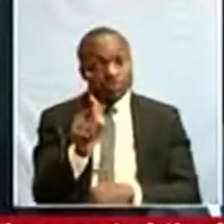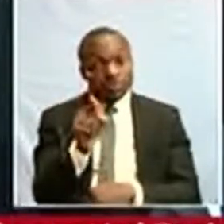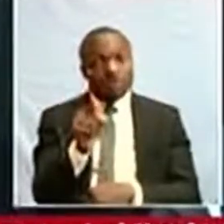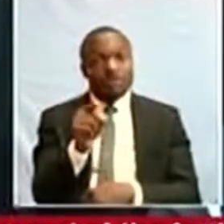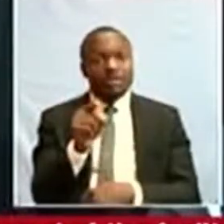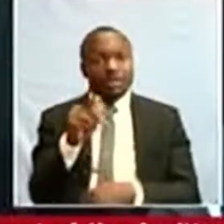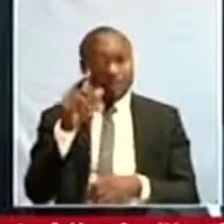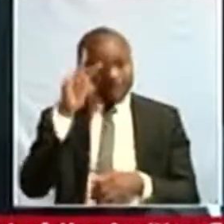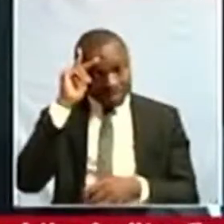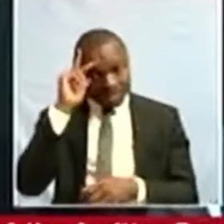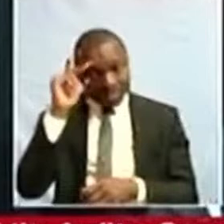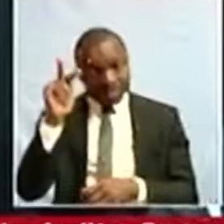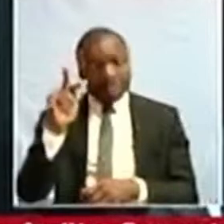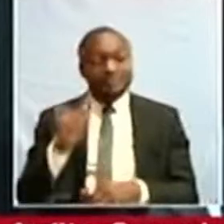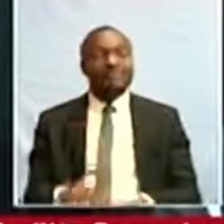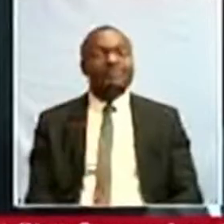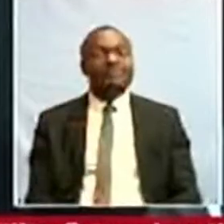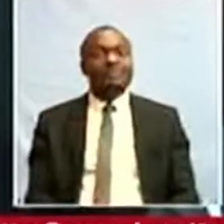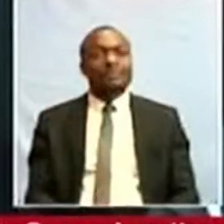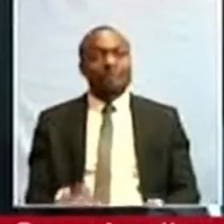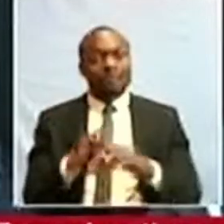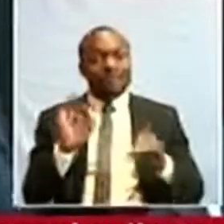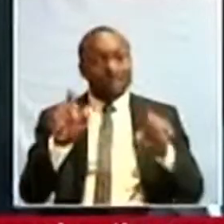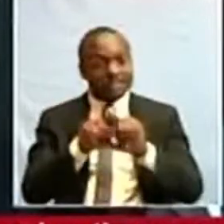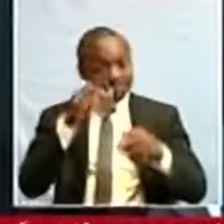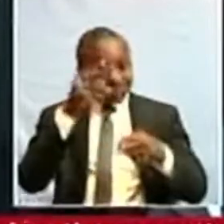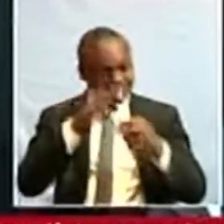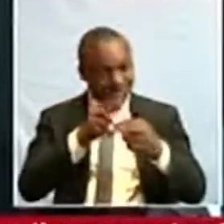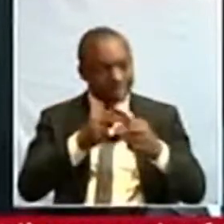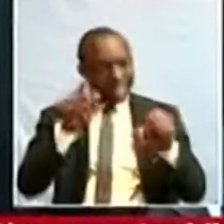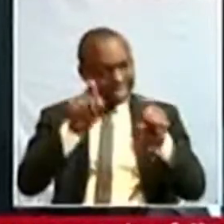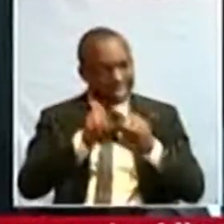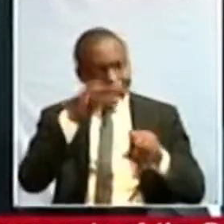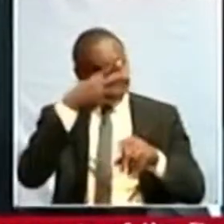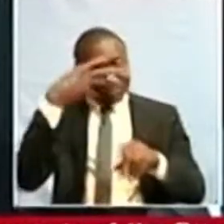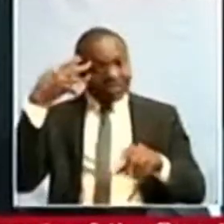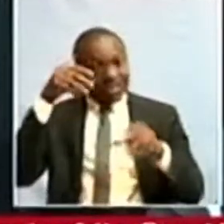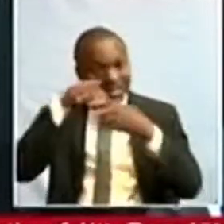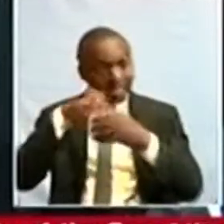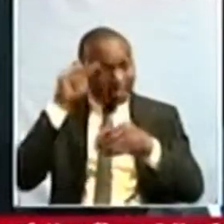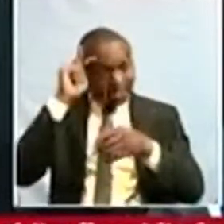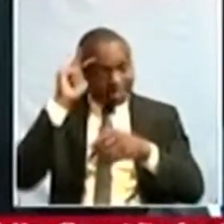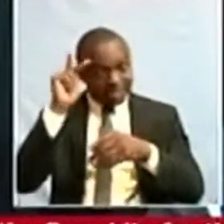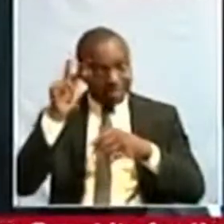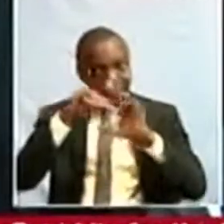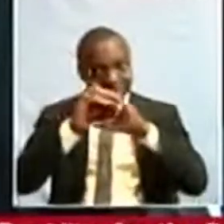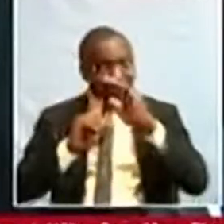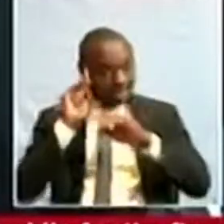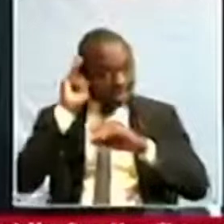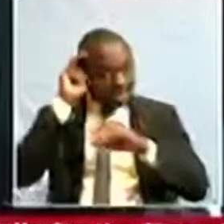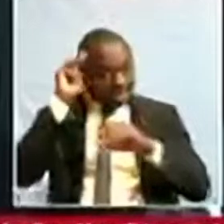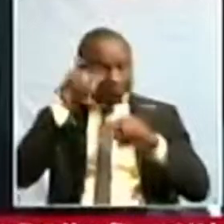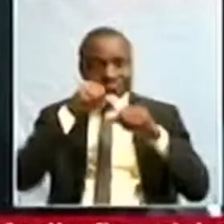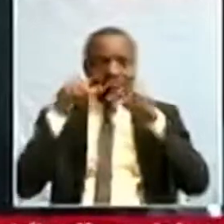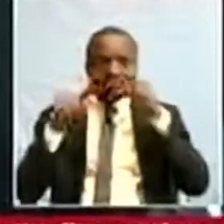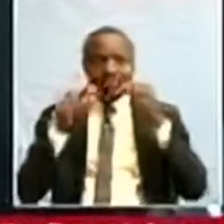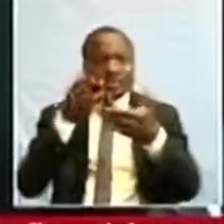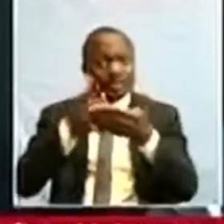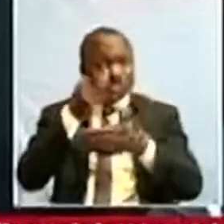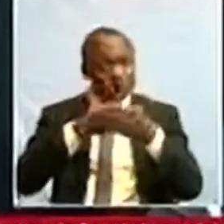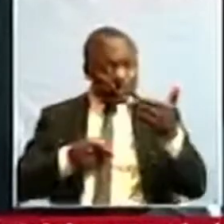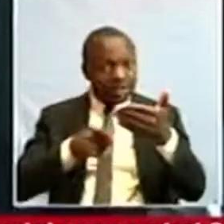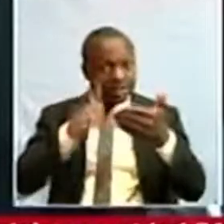in Kitwe, or have found a similar name and similar NRC in Kitwe under Minister of Agriculture? Is that what